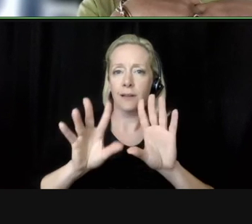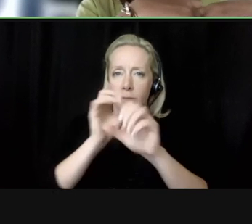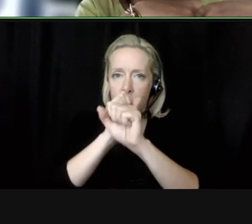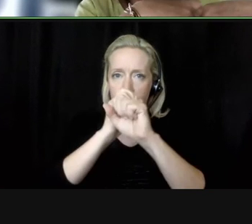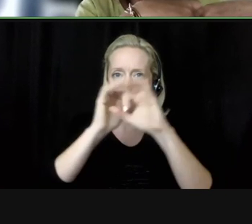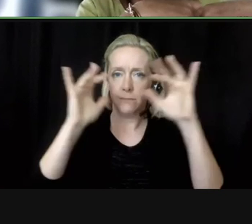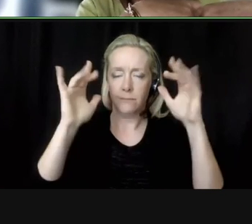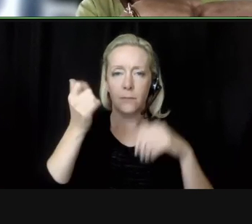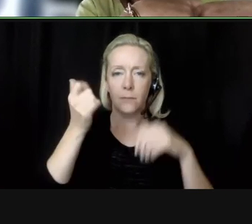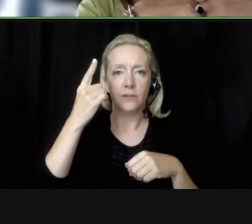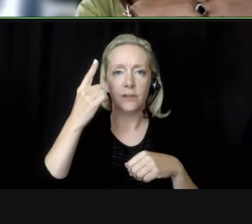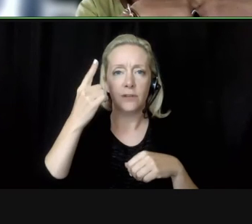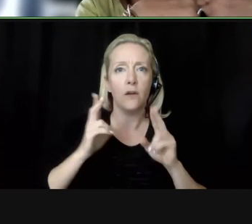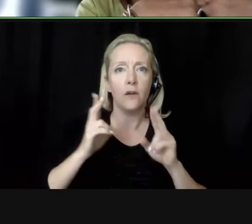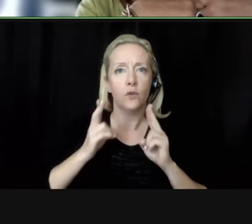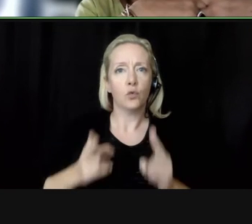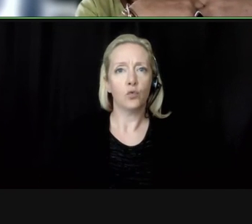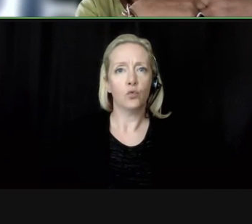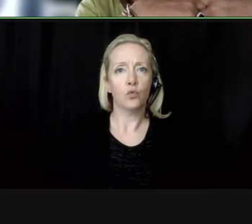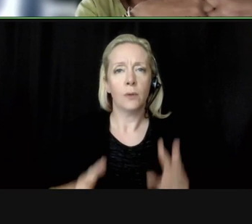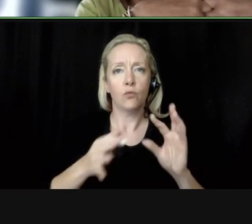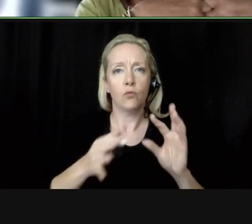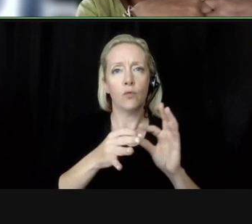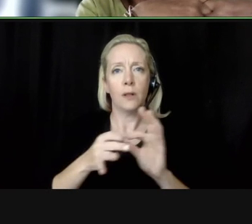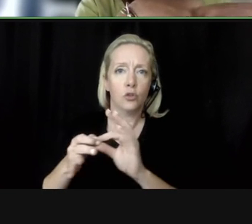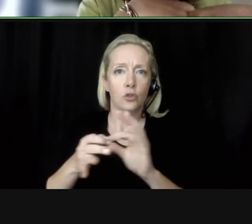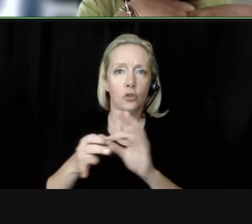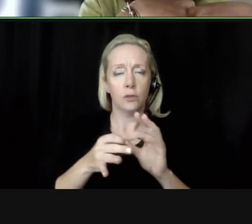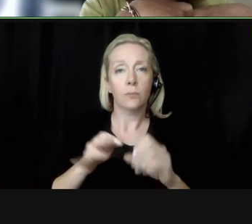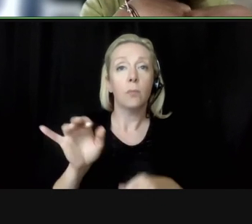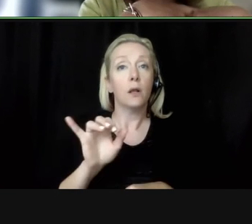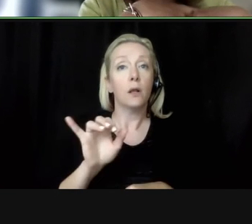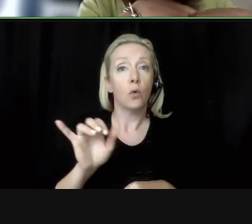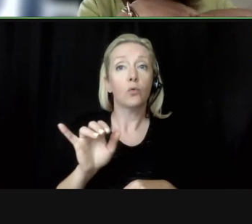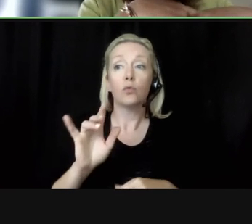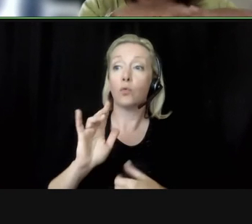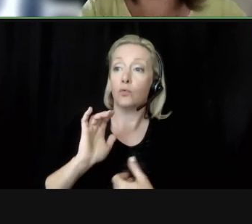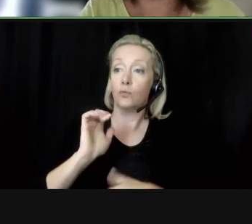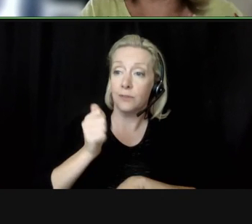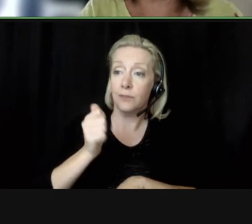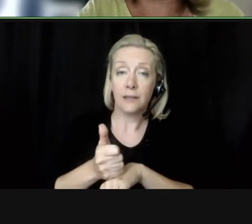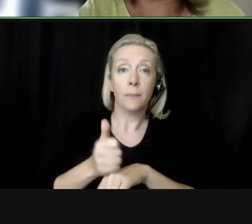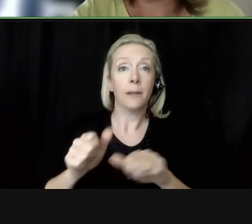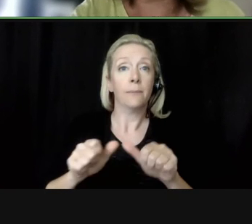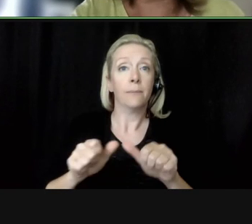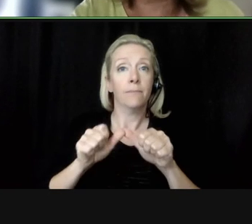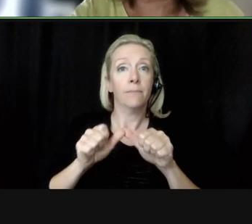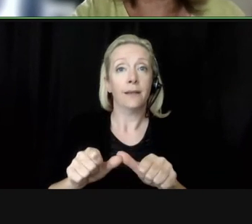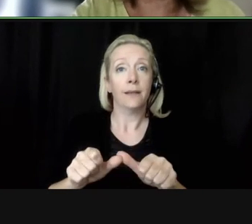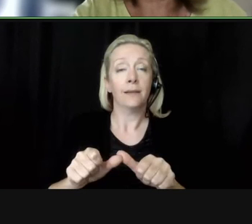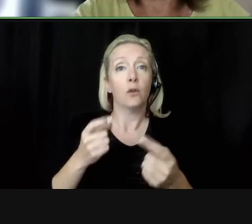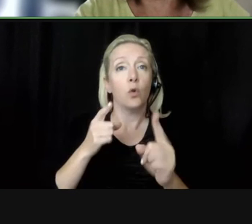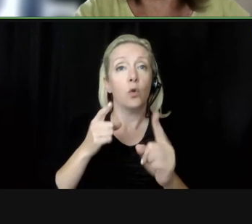and maintain a self-advocacy goal. And I think that's really important so that